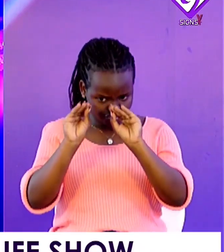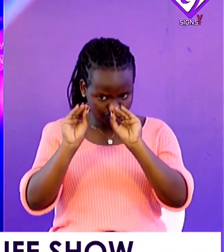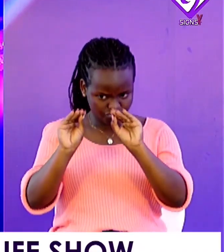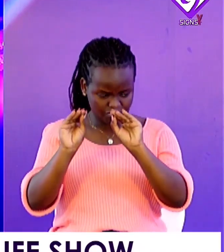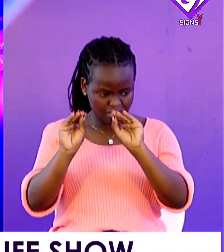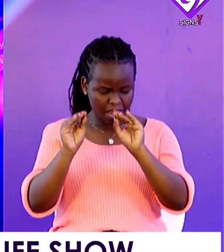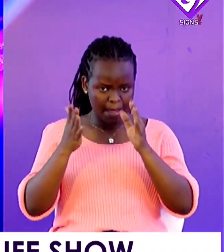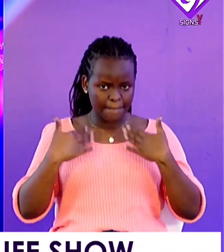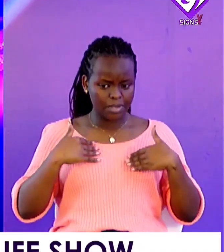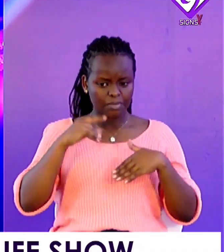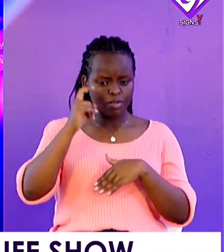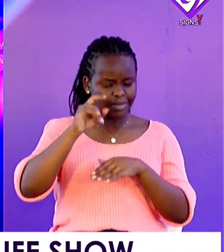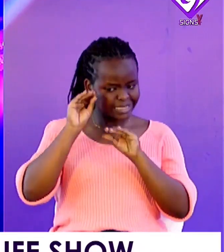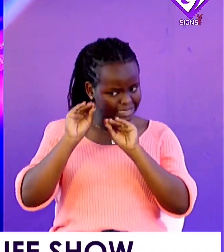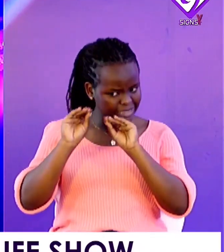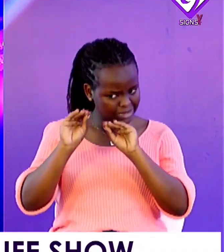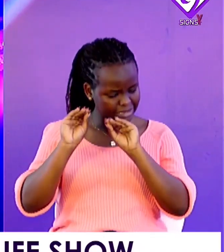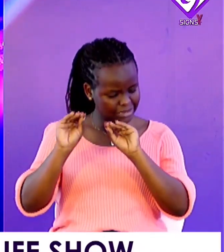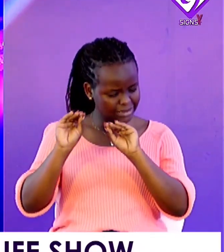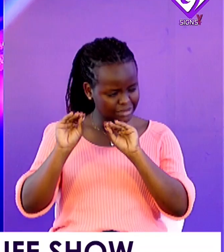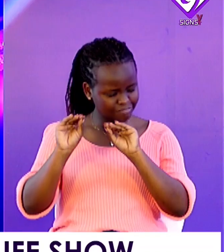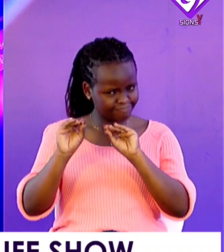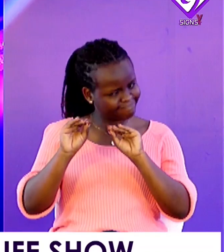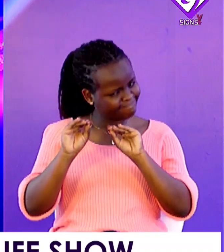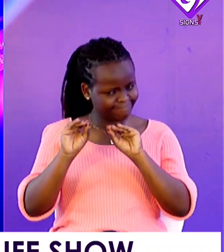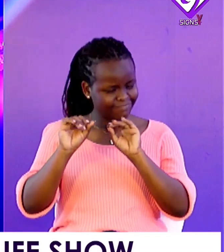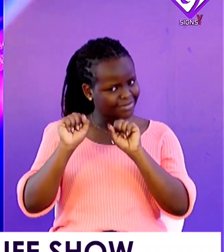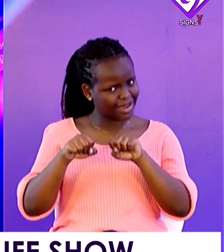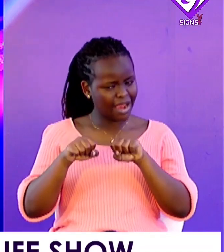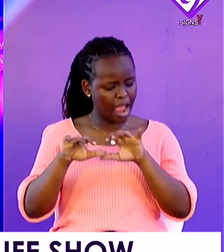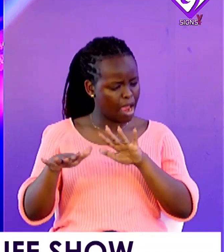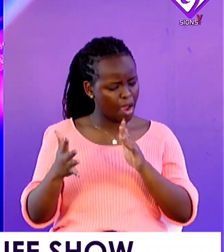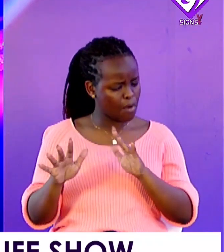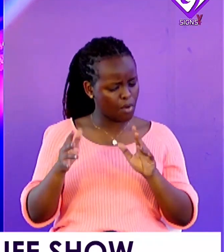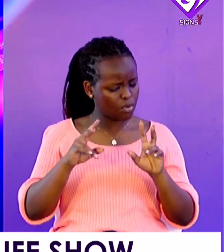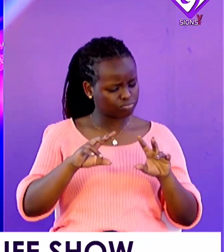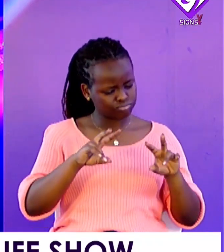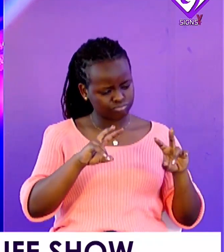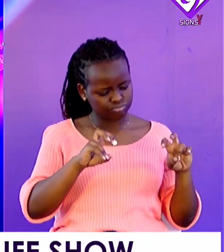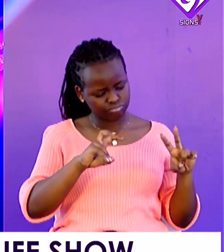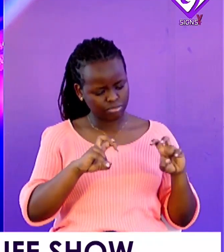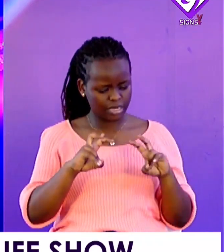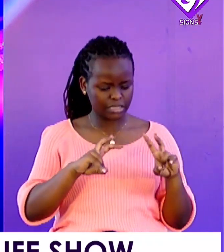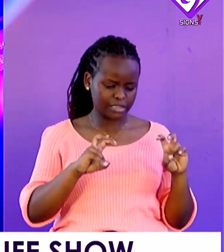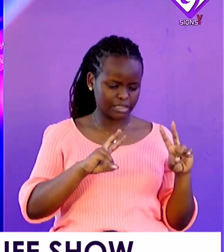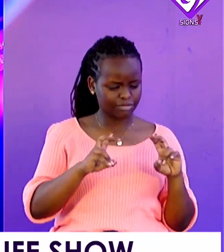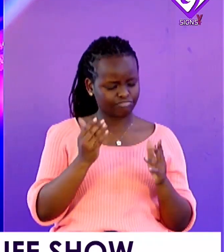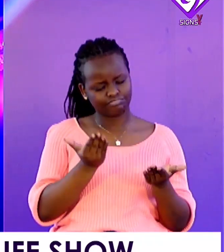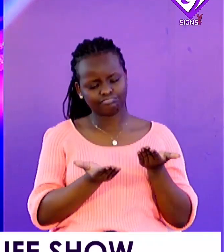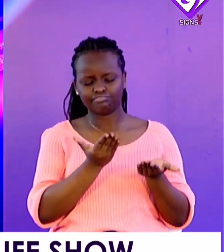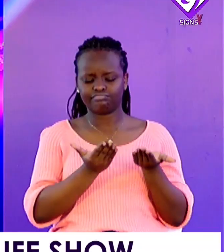evaluate. People should be able to evaluate. Okay. What are the results of this side and the other